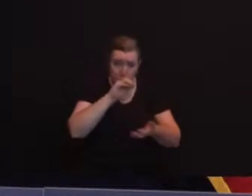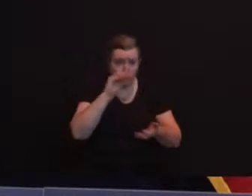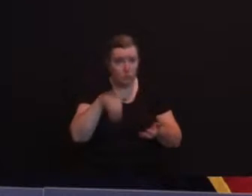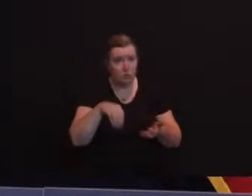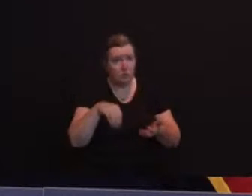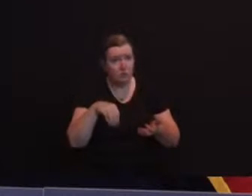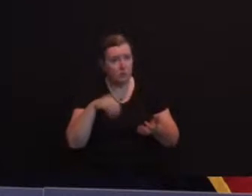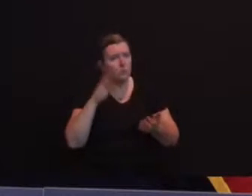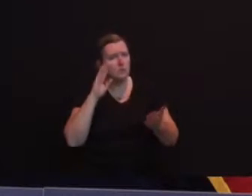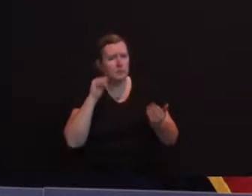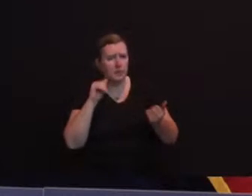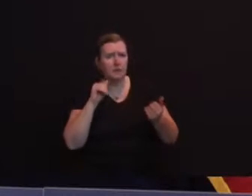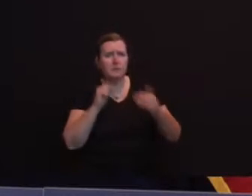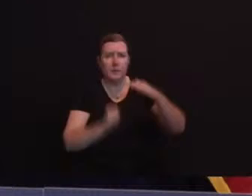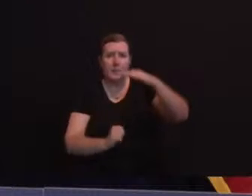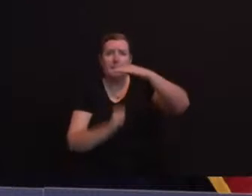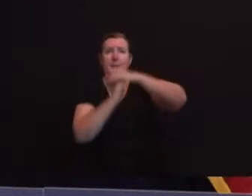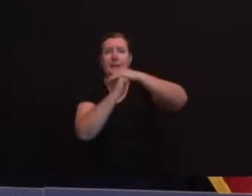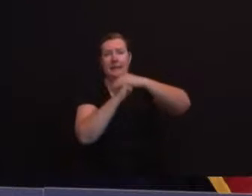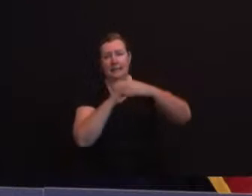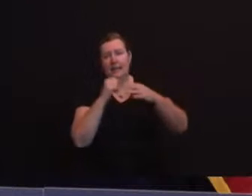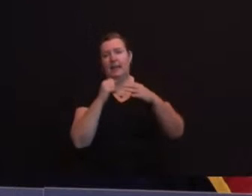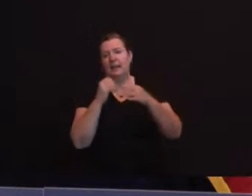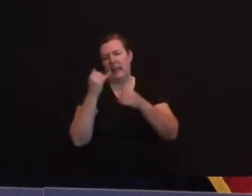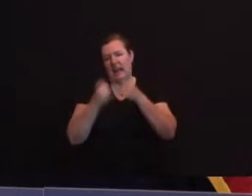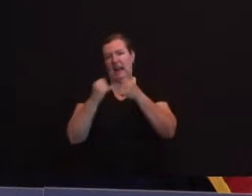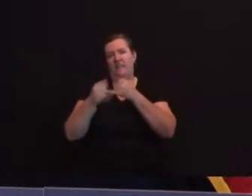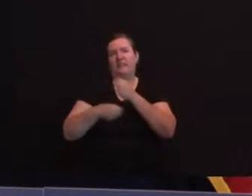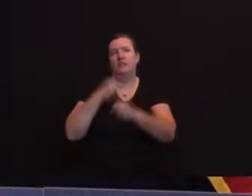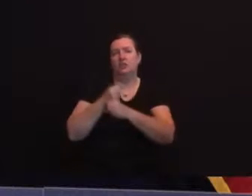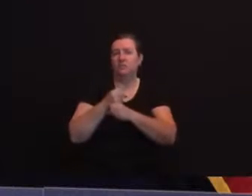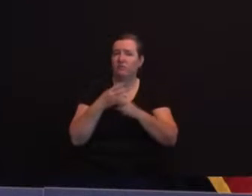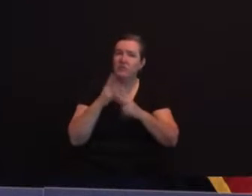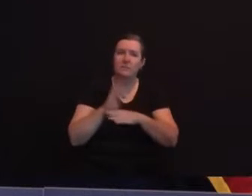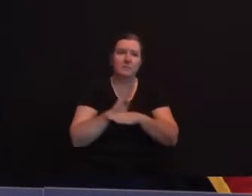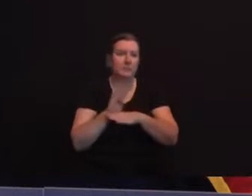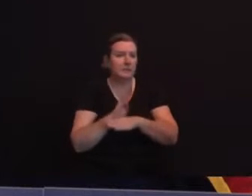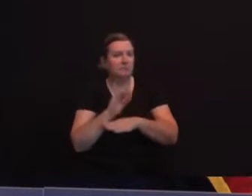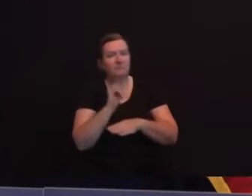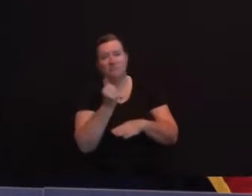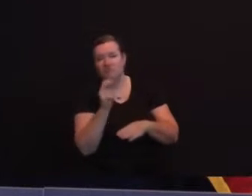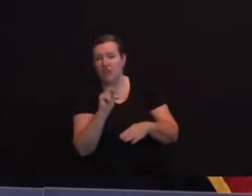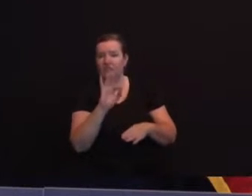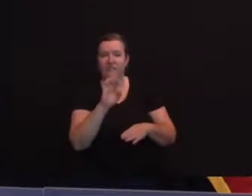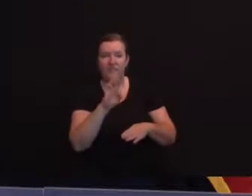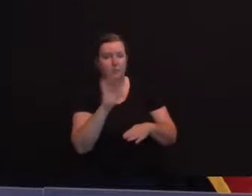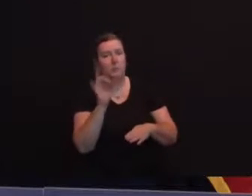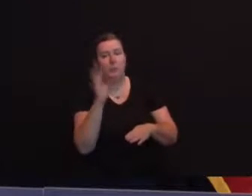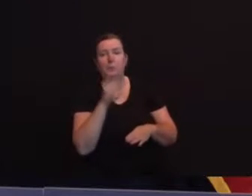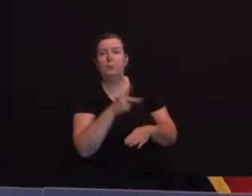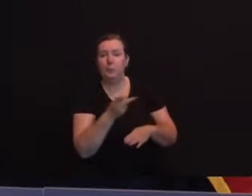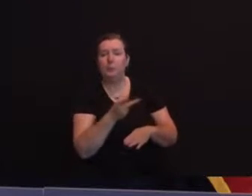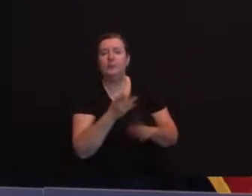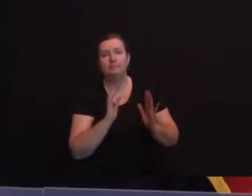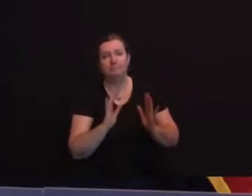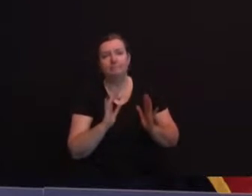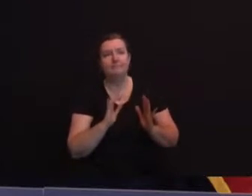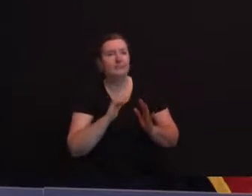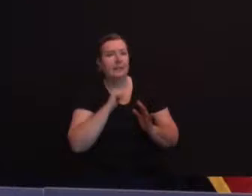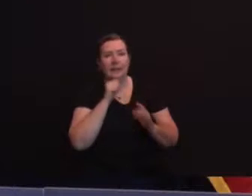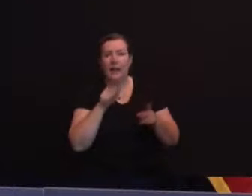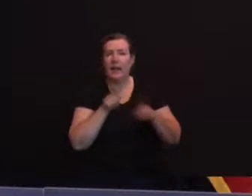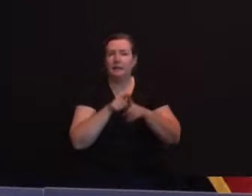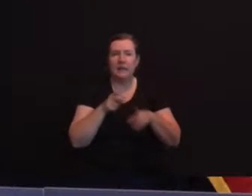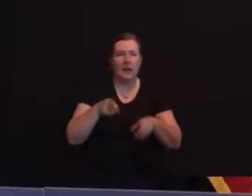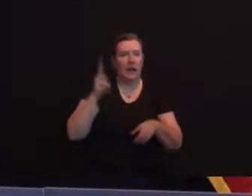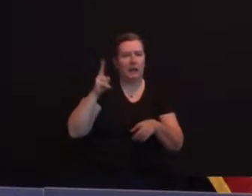the year and very busy January and February, but not as high as it was in April. If